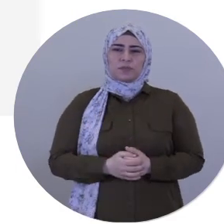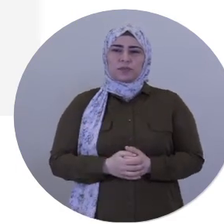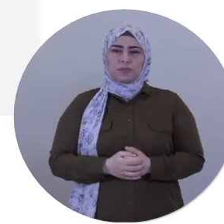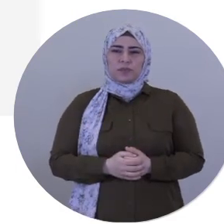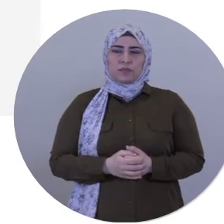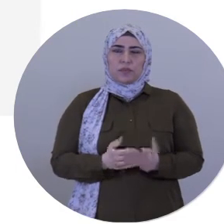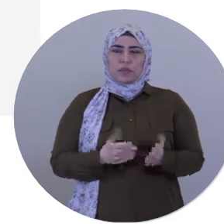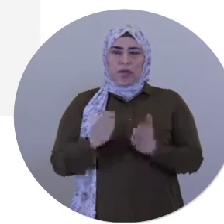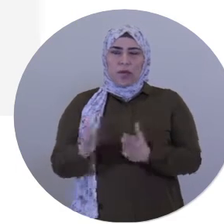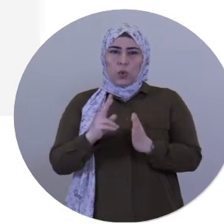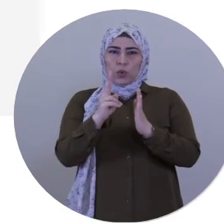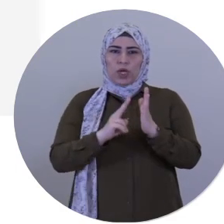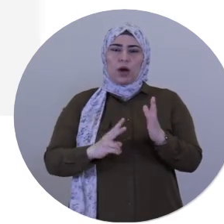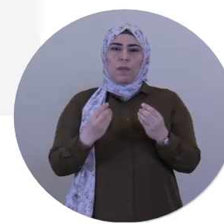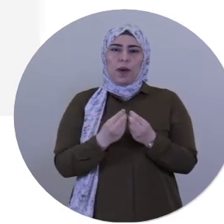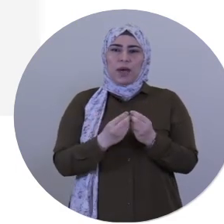answers.